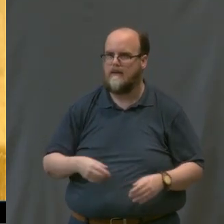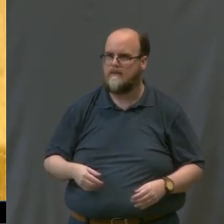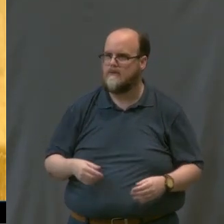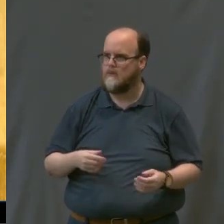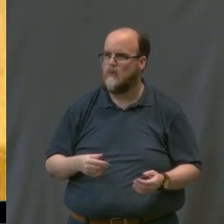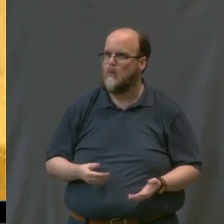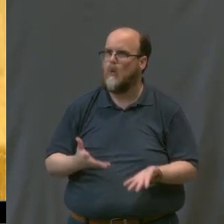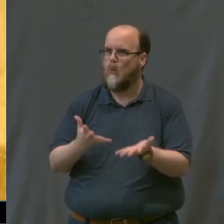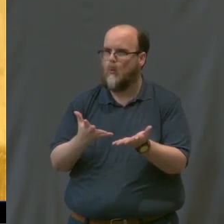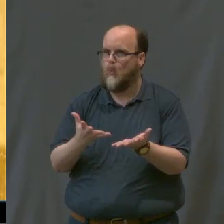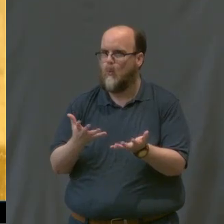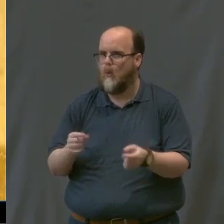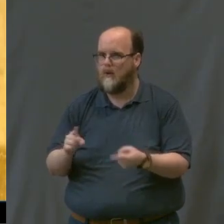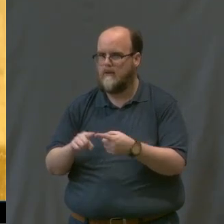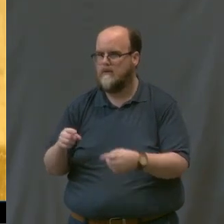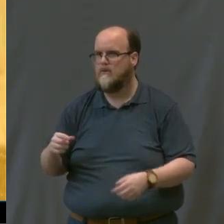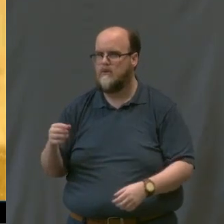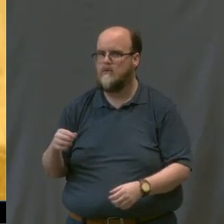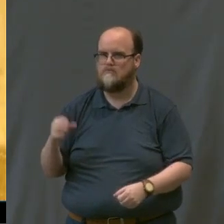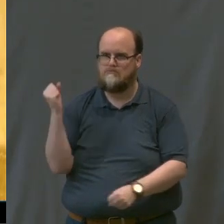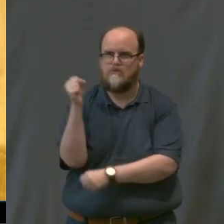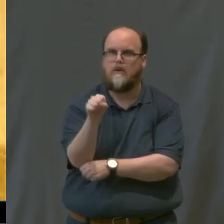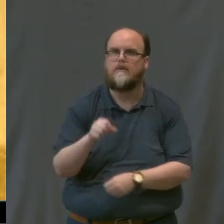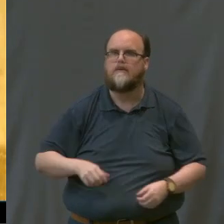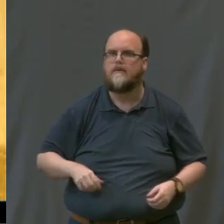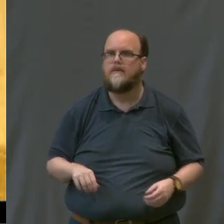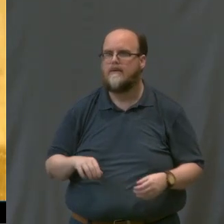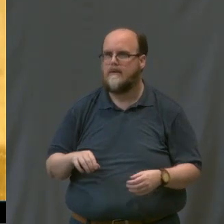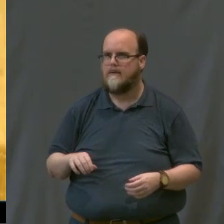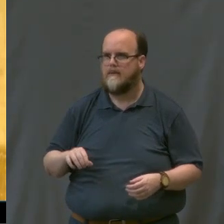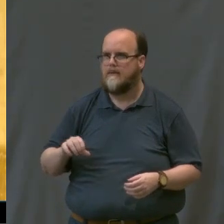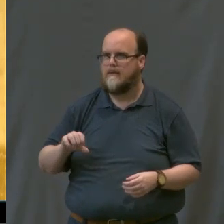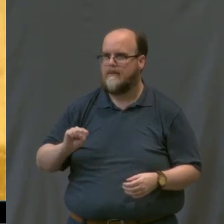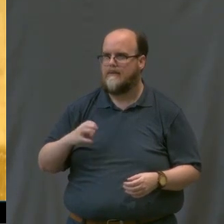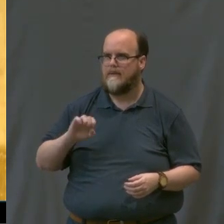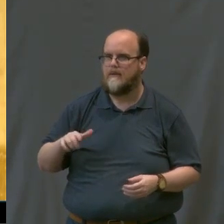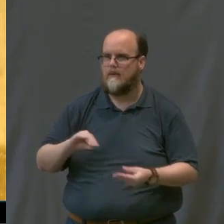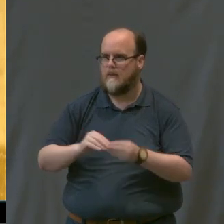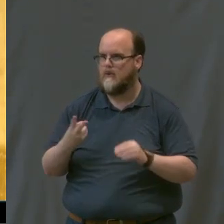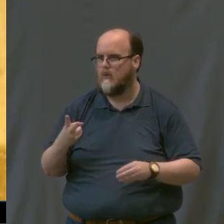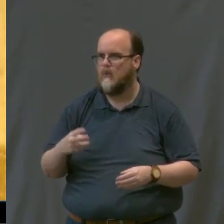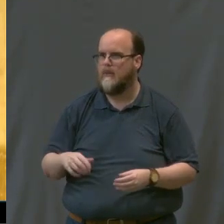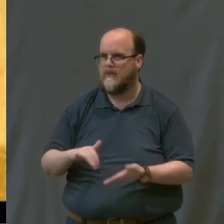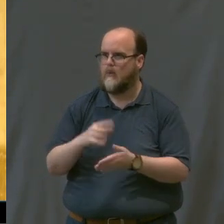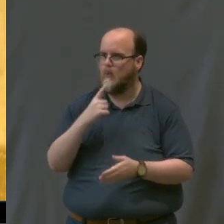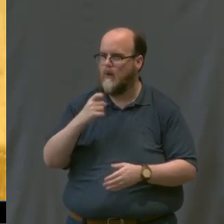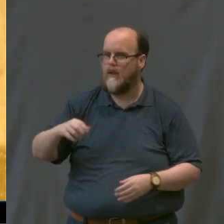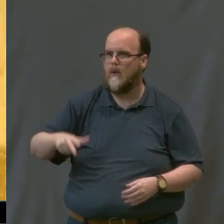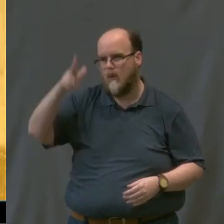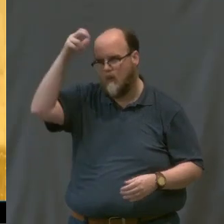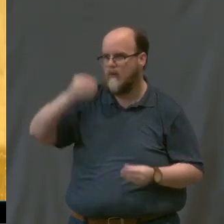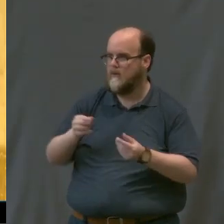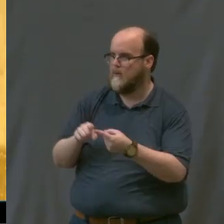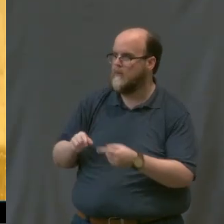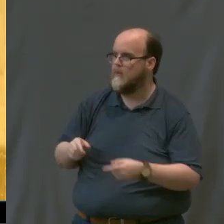All right? Seal number 2 was a red horse. And it was given to him to